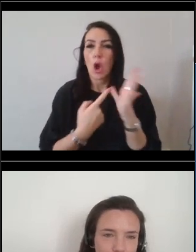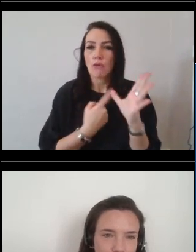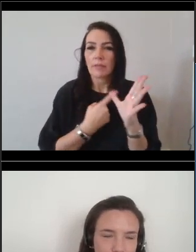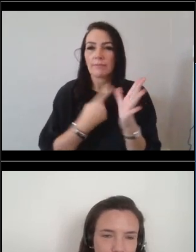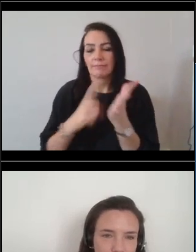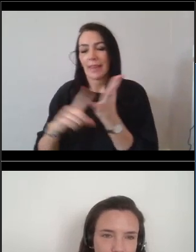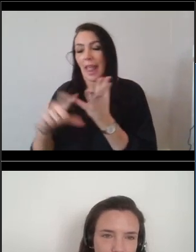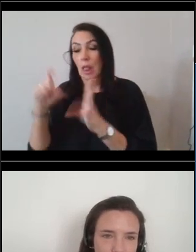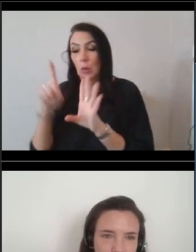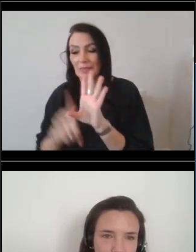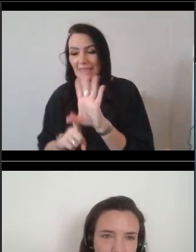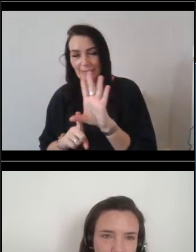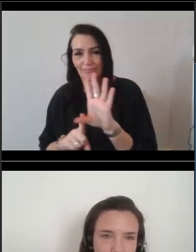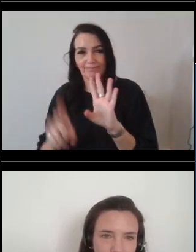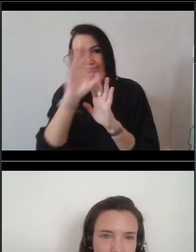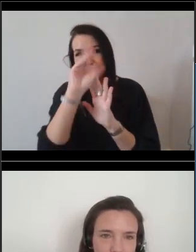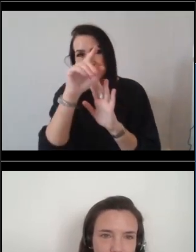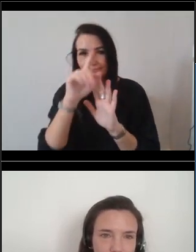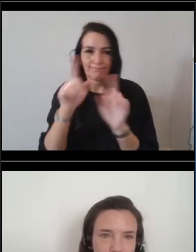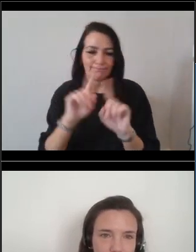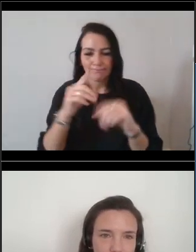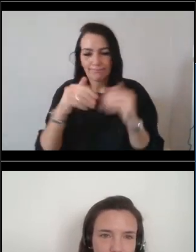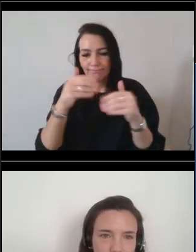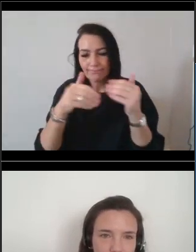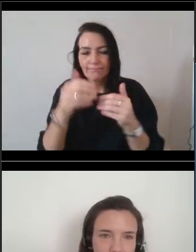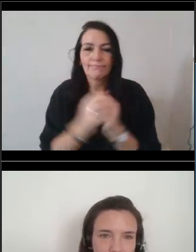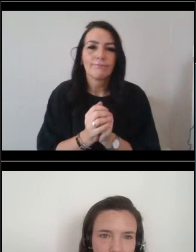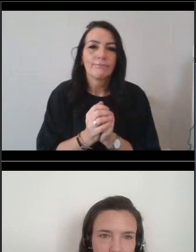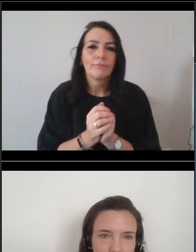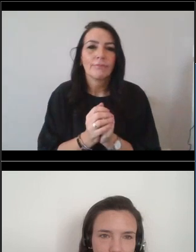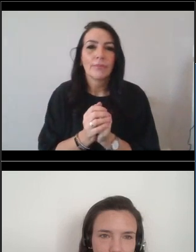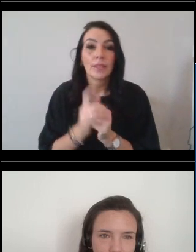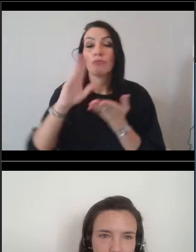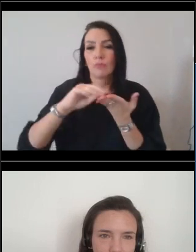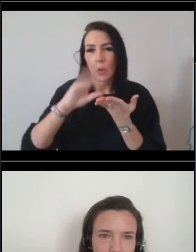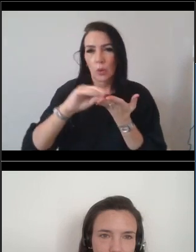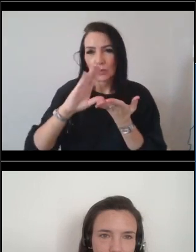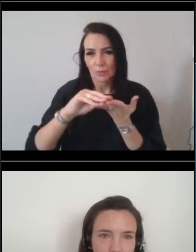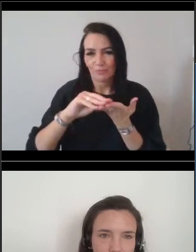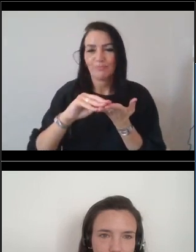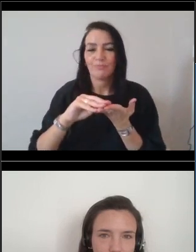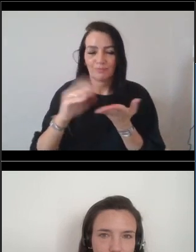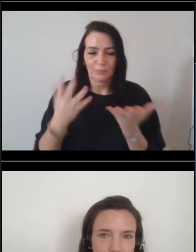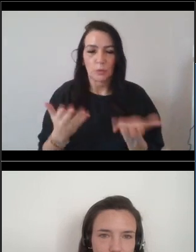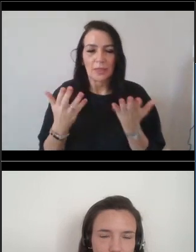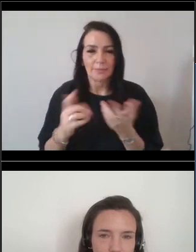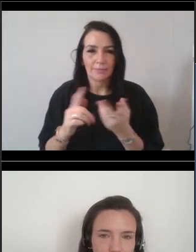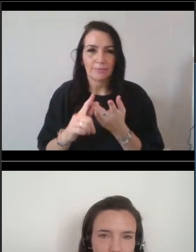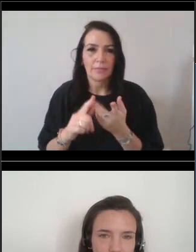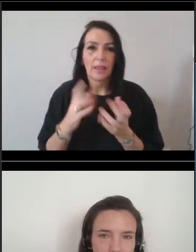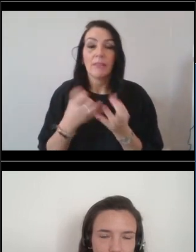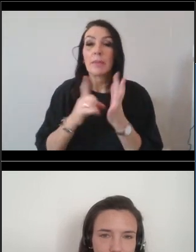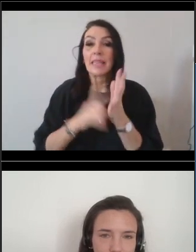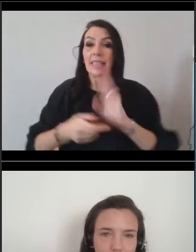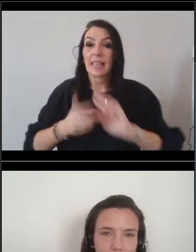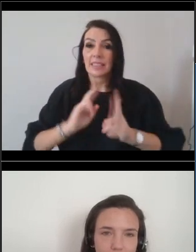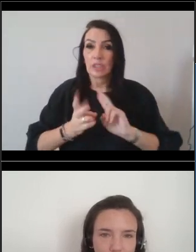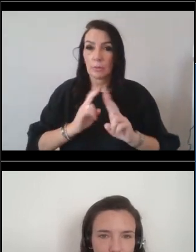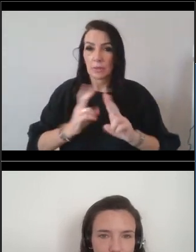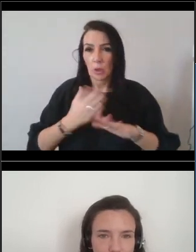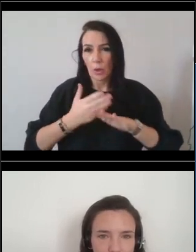bit of housekeeping before we start. The webinar will be recorded. We have a British Sign Language interpreter with us